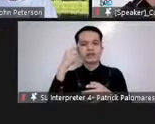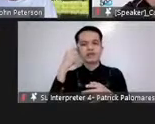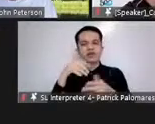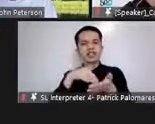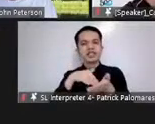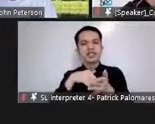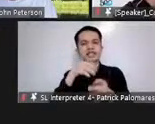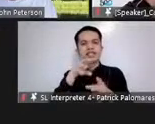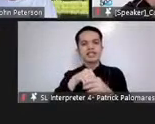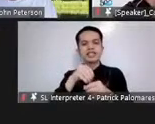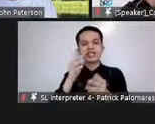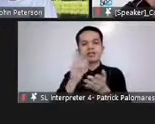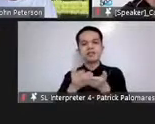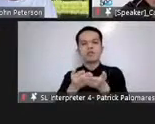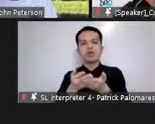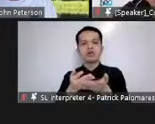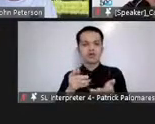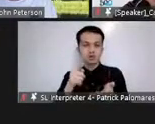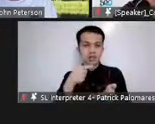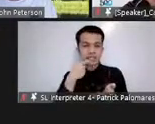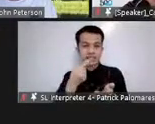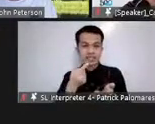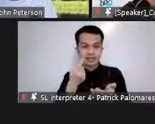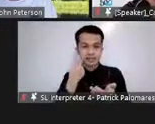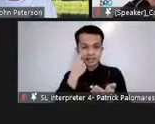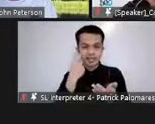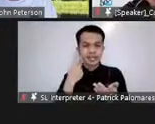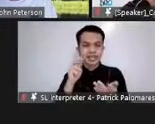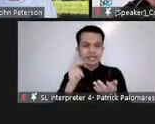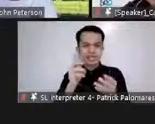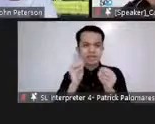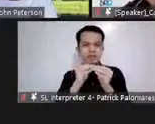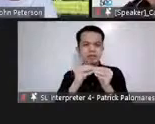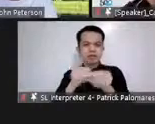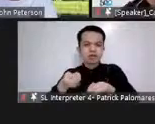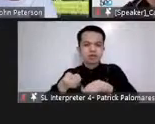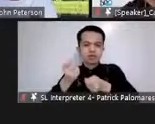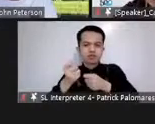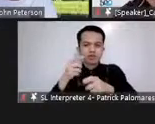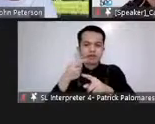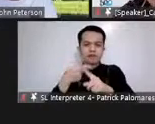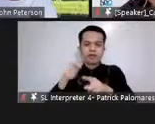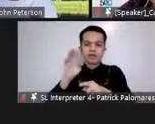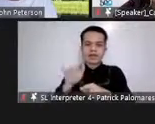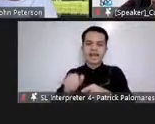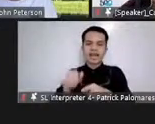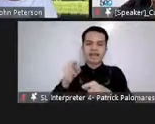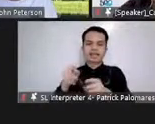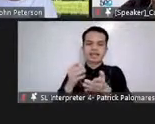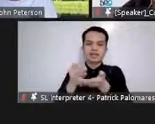of the Butuan boats, since you mentioned that there is still much to be excavated from the site?